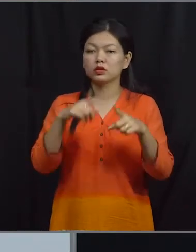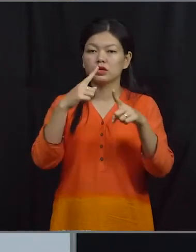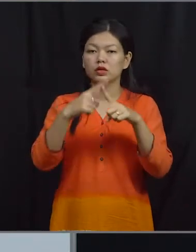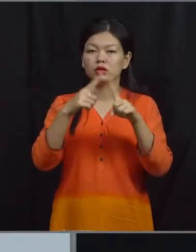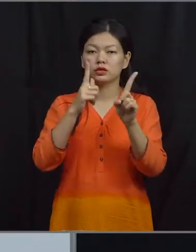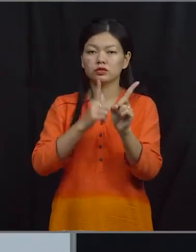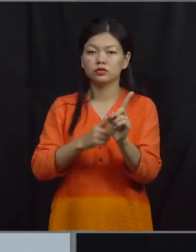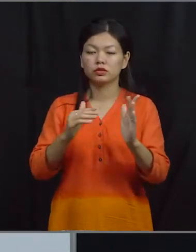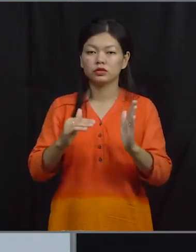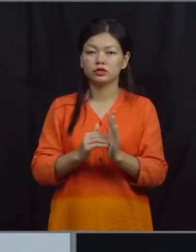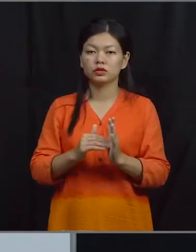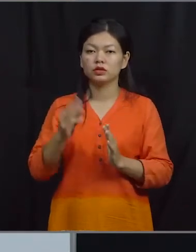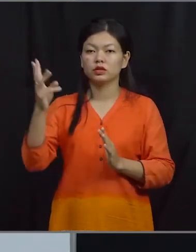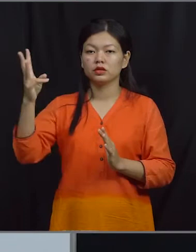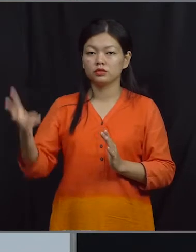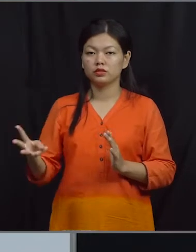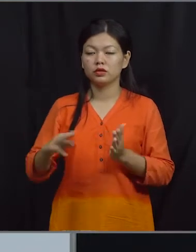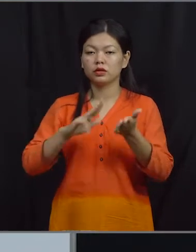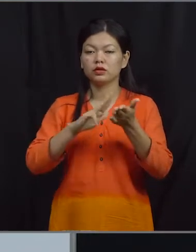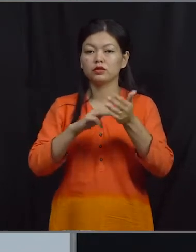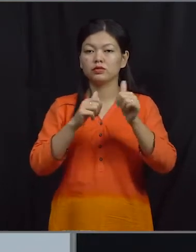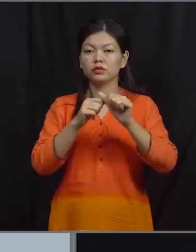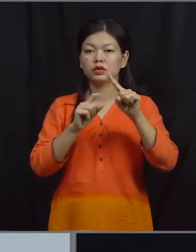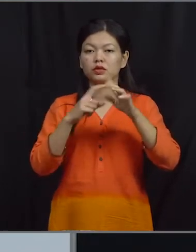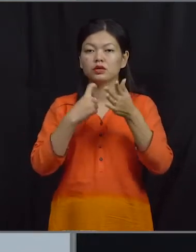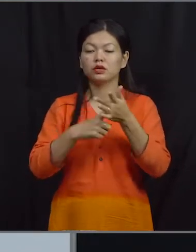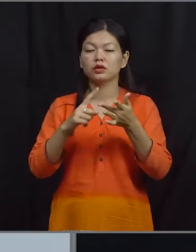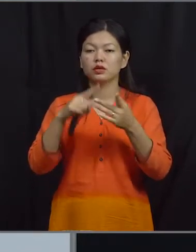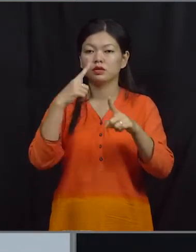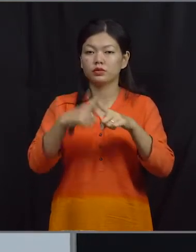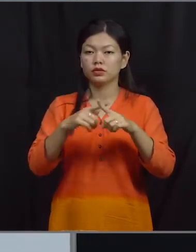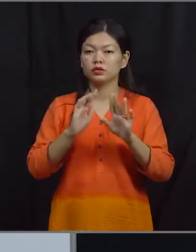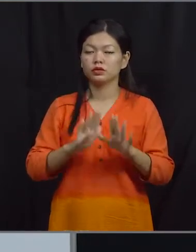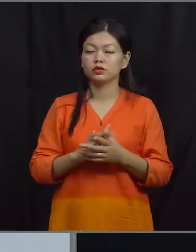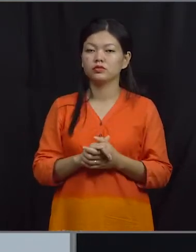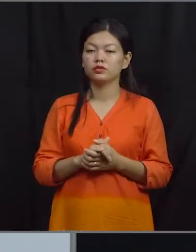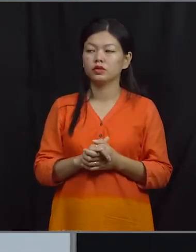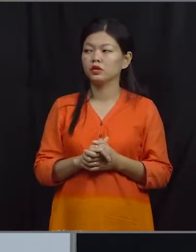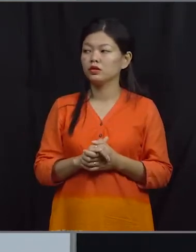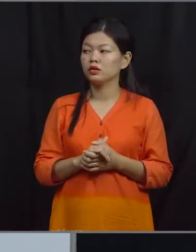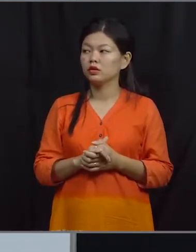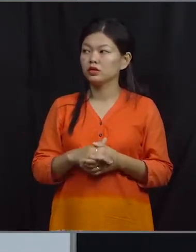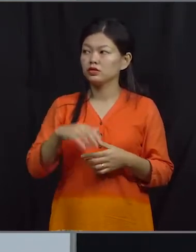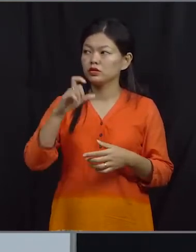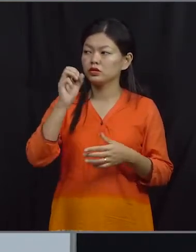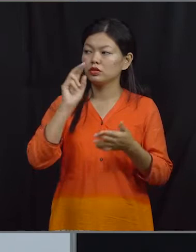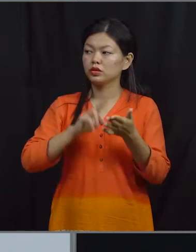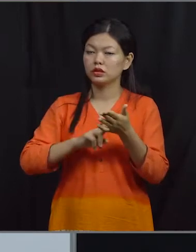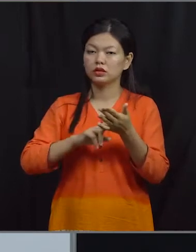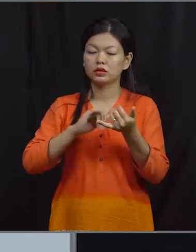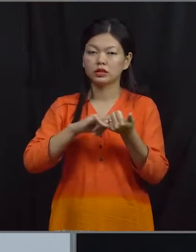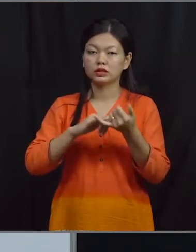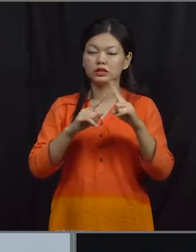z, and this constants, let us take it as b,